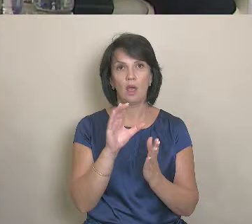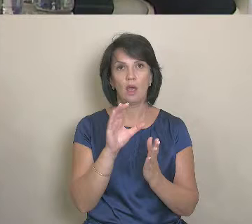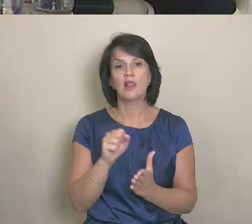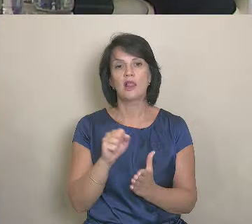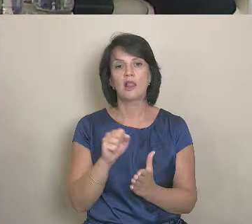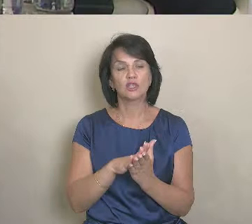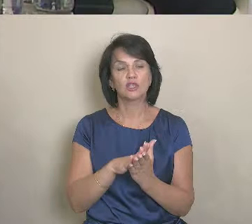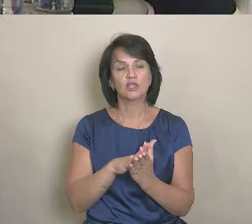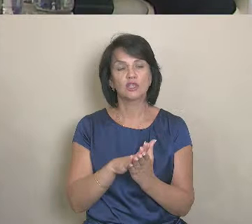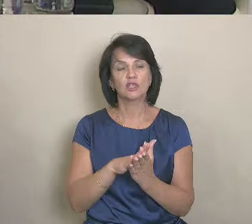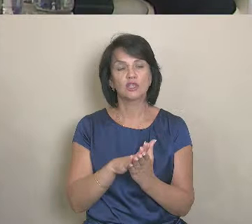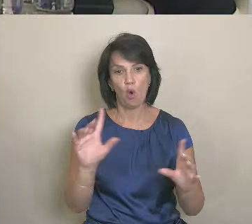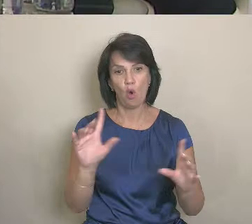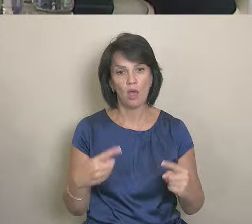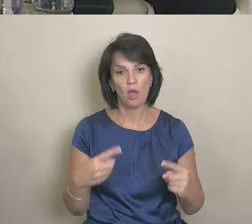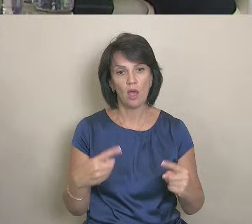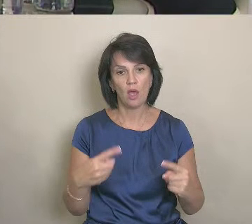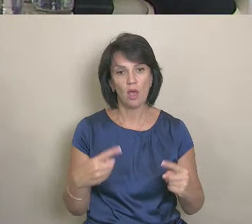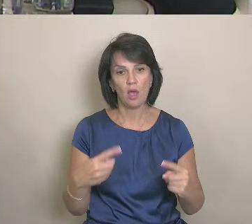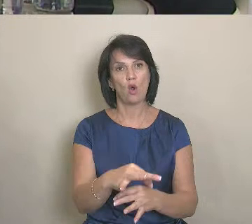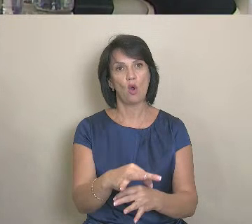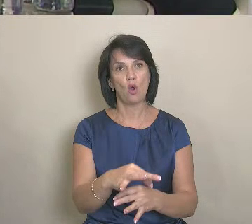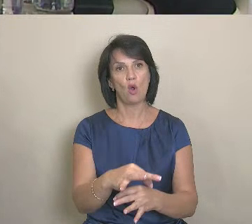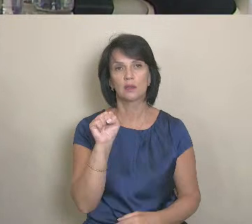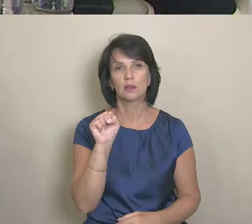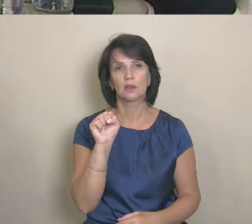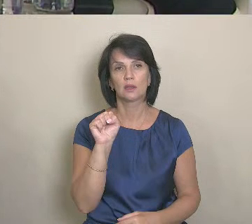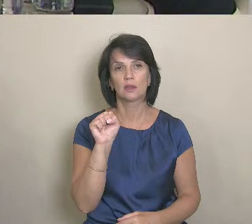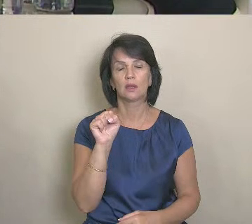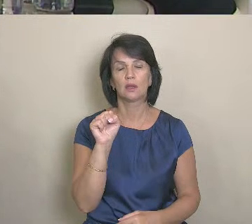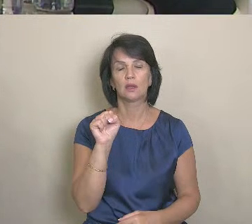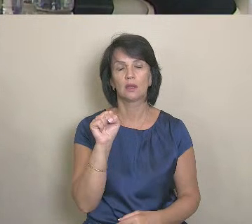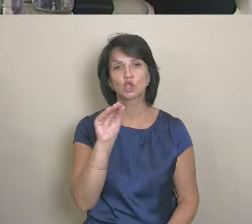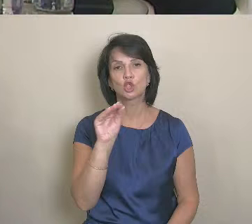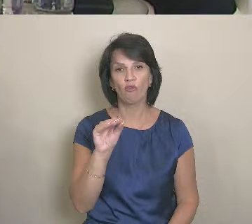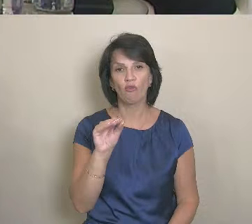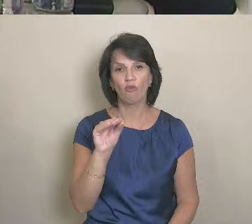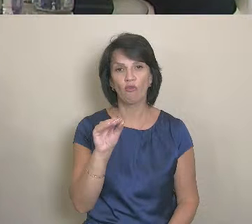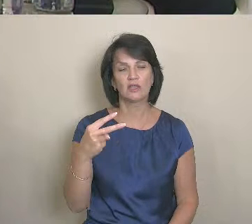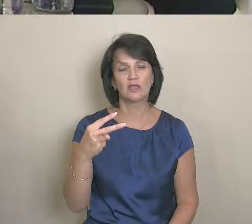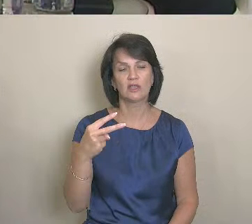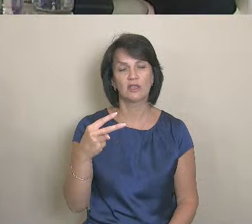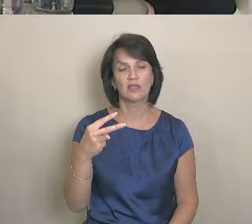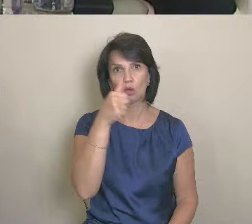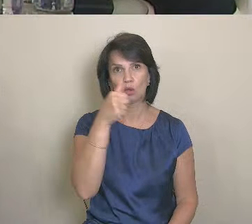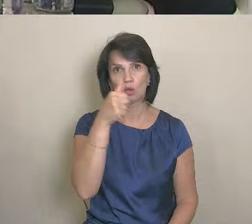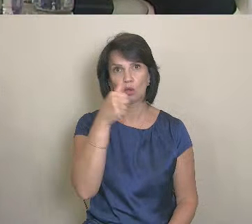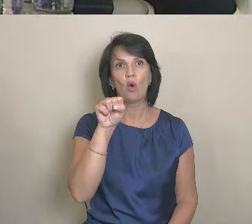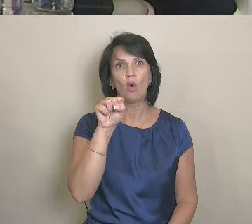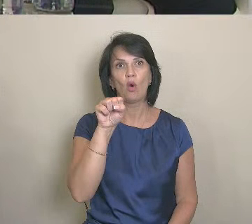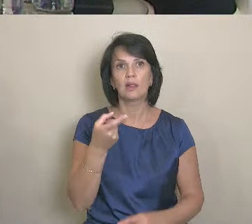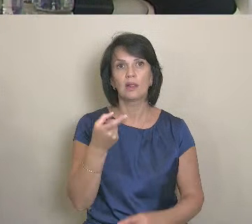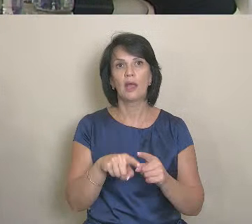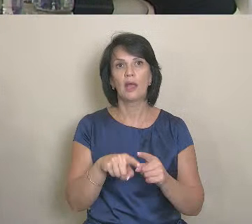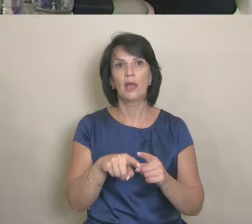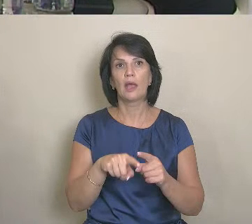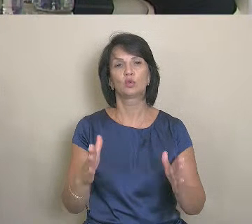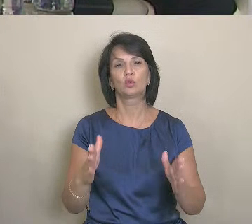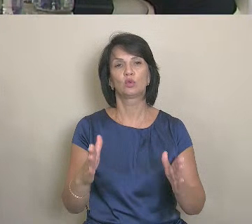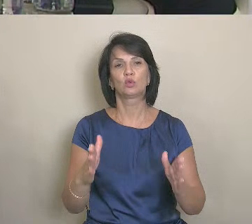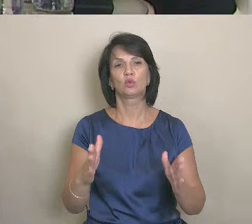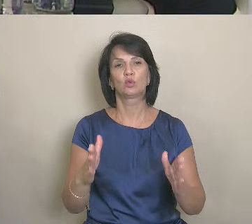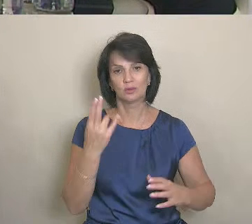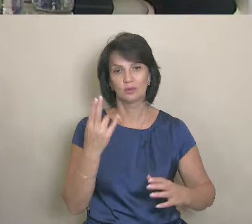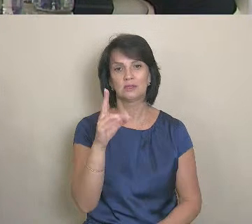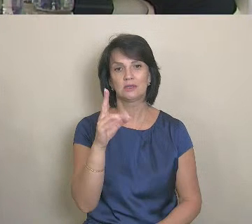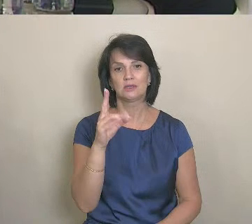set. But impossibility of holding elections in October 2020 has been stated